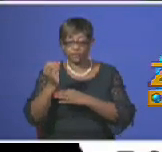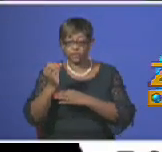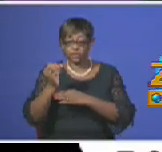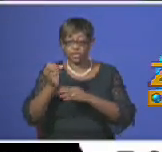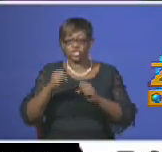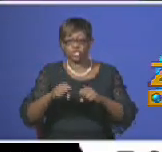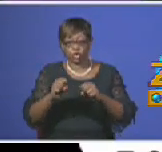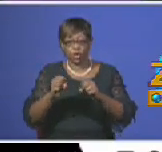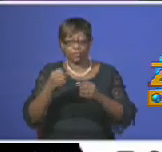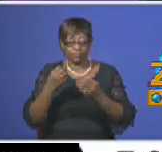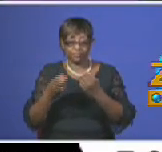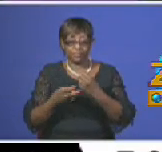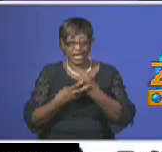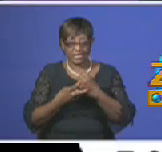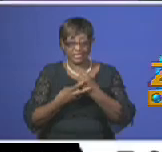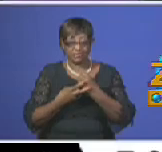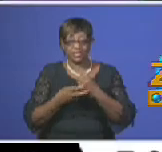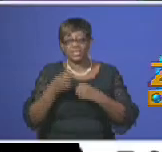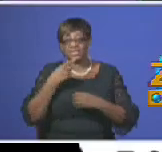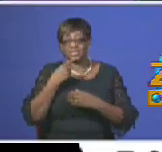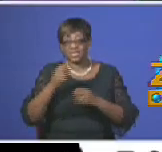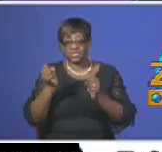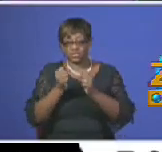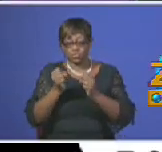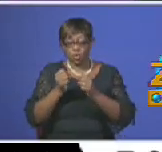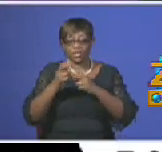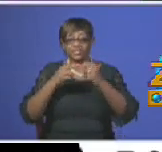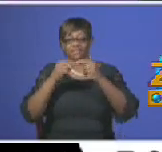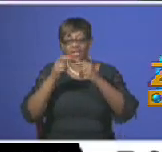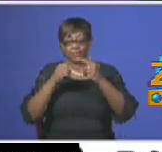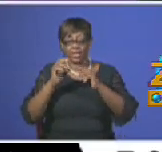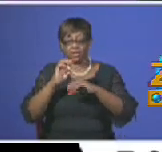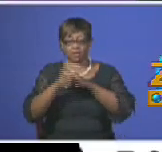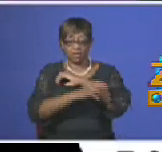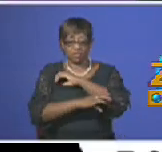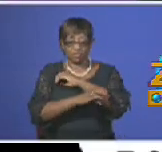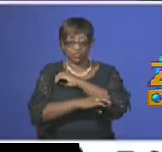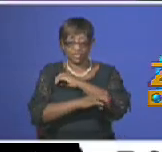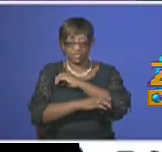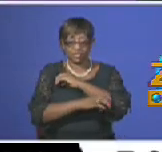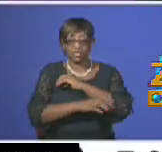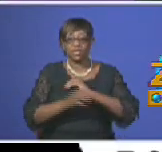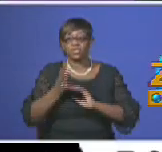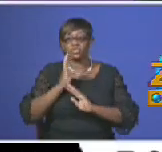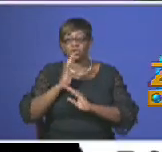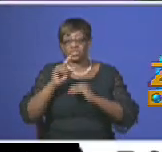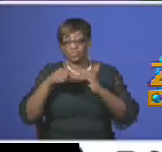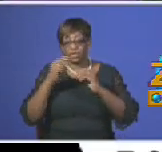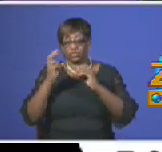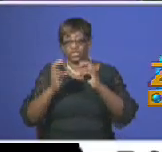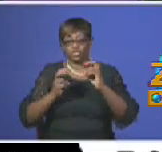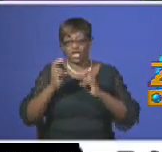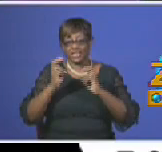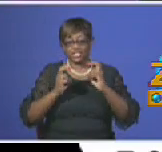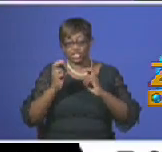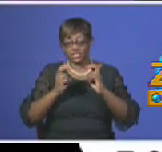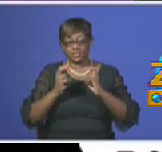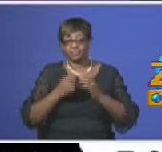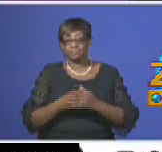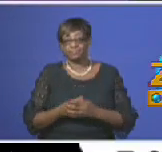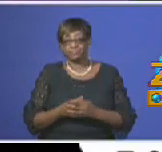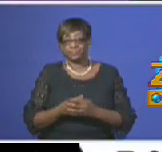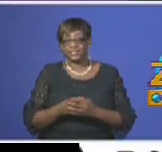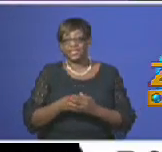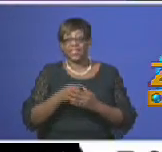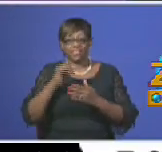centers, especially against those in small developing countries, further exacerbate economic challenges. This is